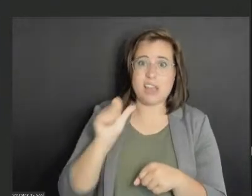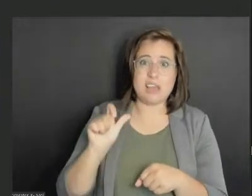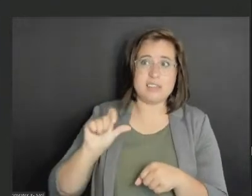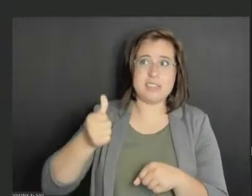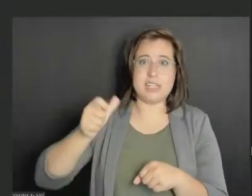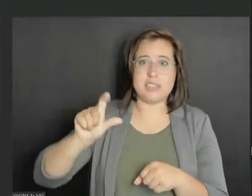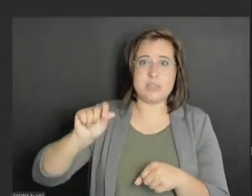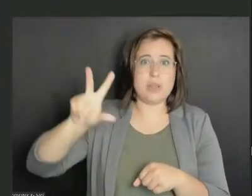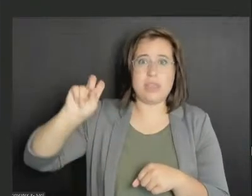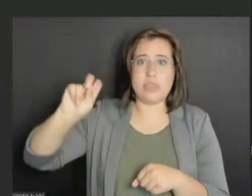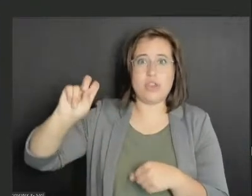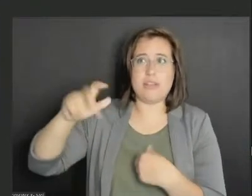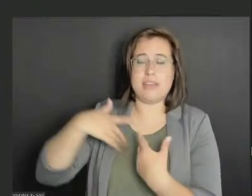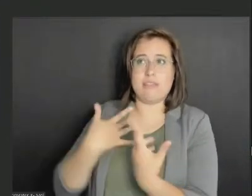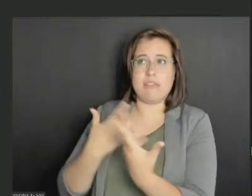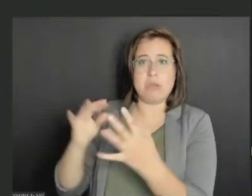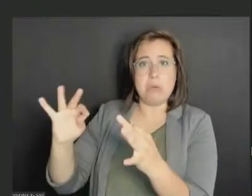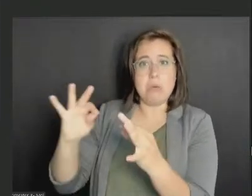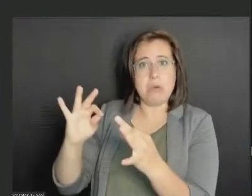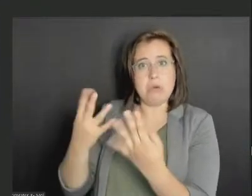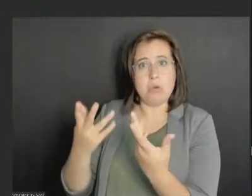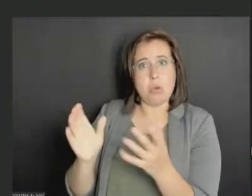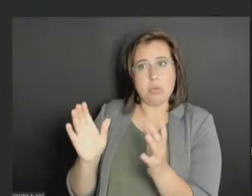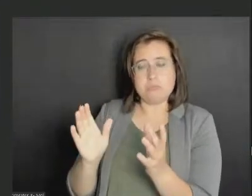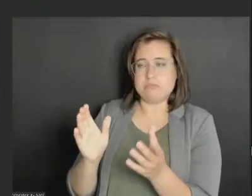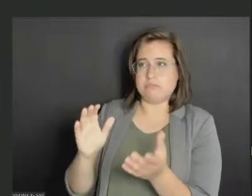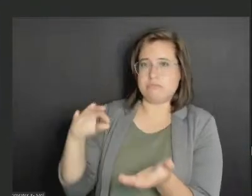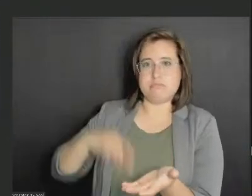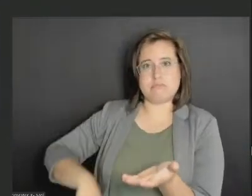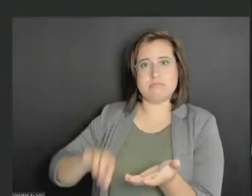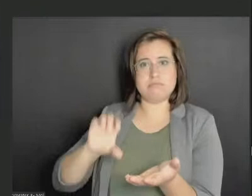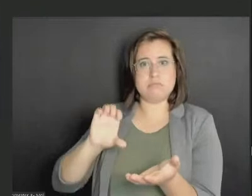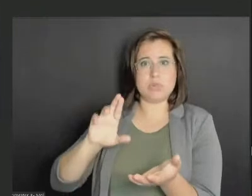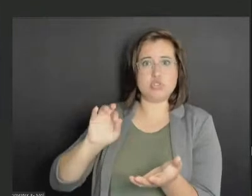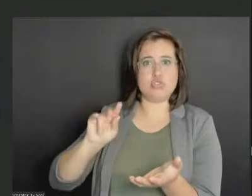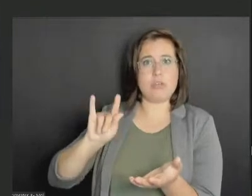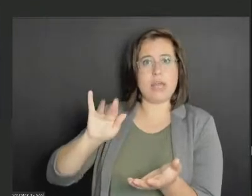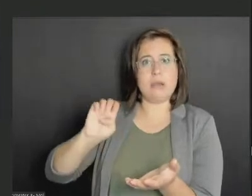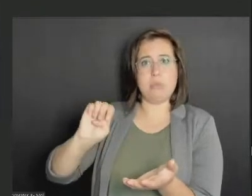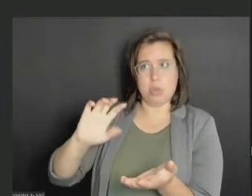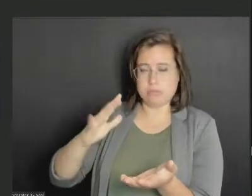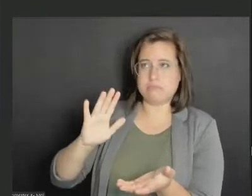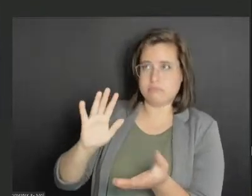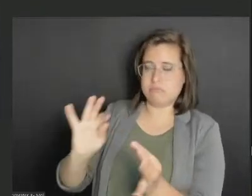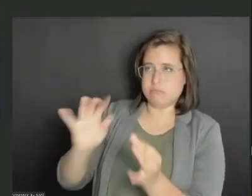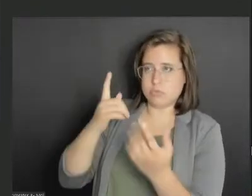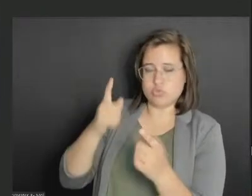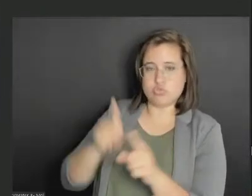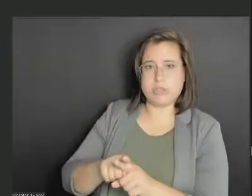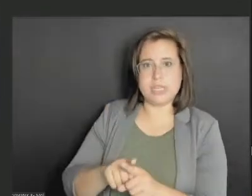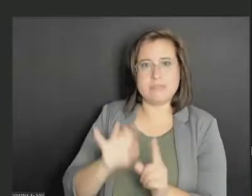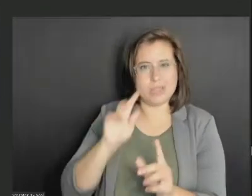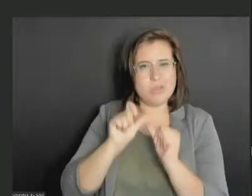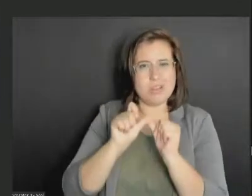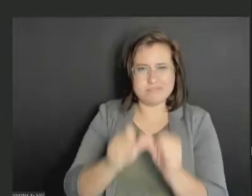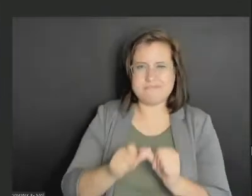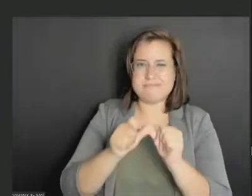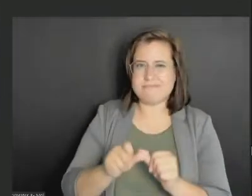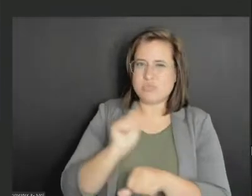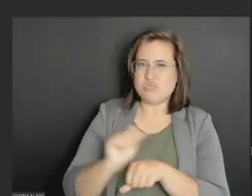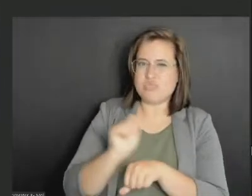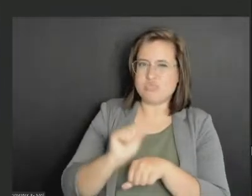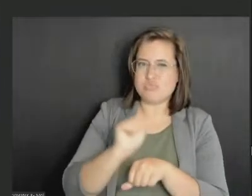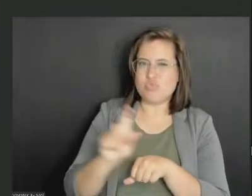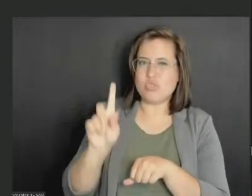credibility. I think that's one thing that we need to work at. We need to work at hard and be continual and purposeful about. So